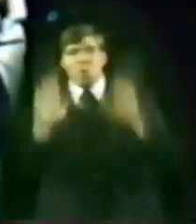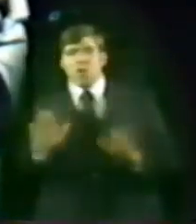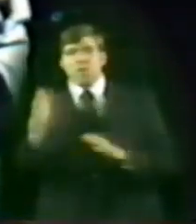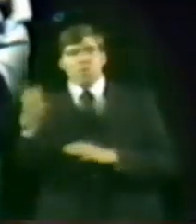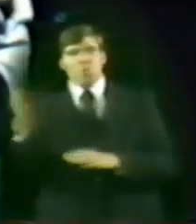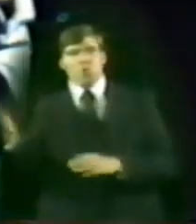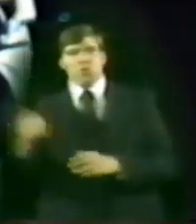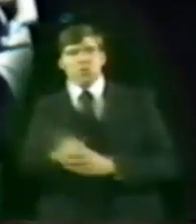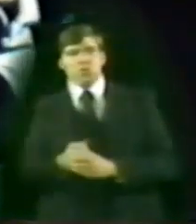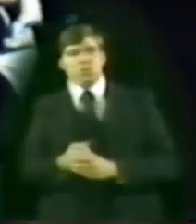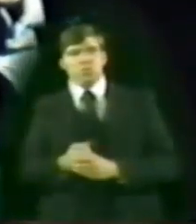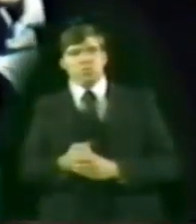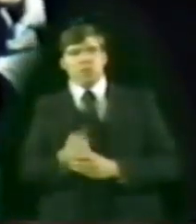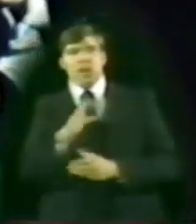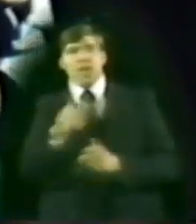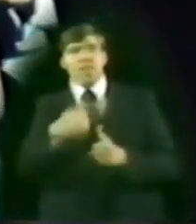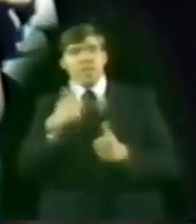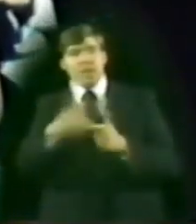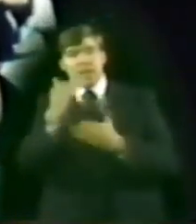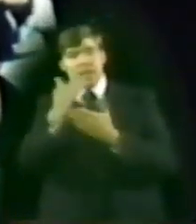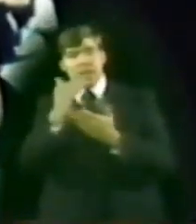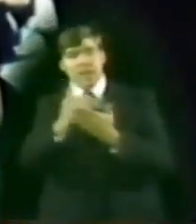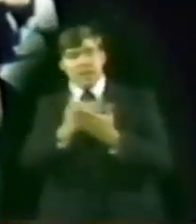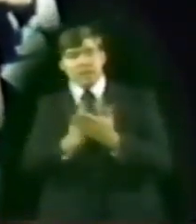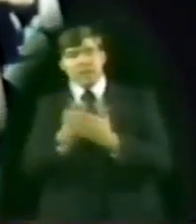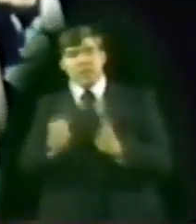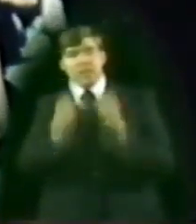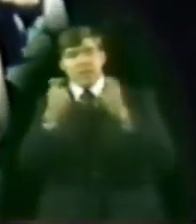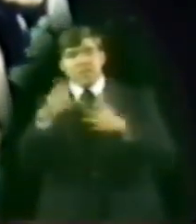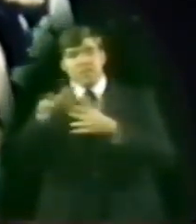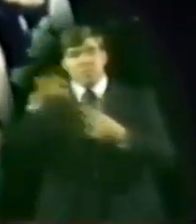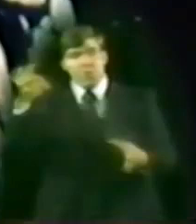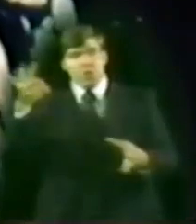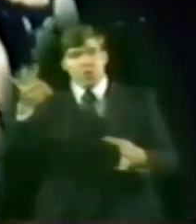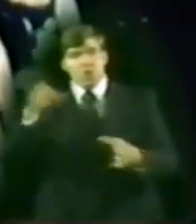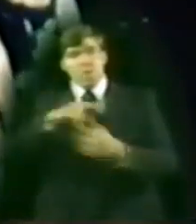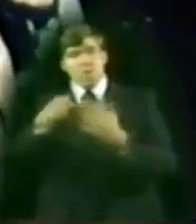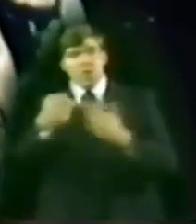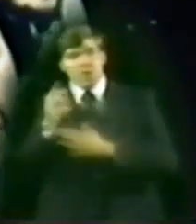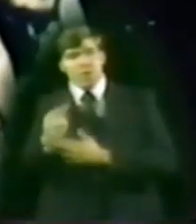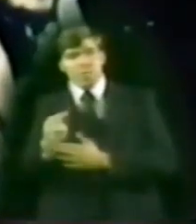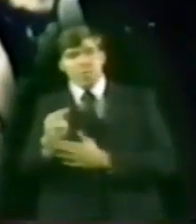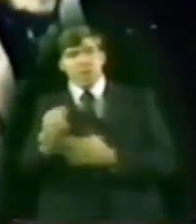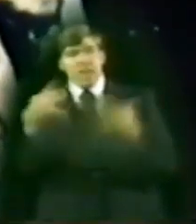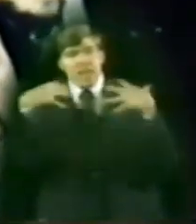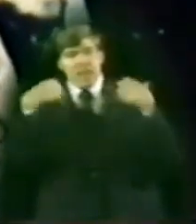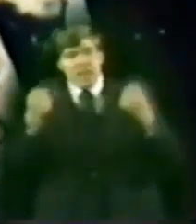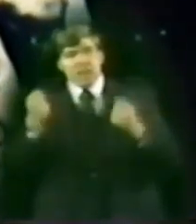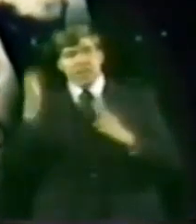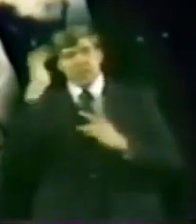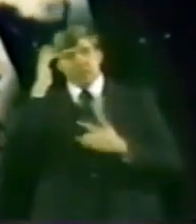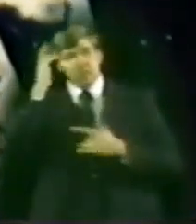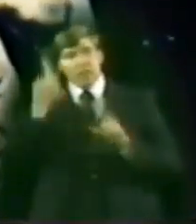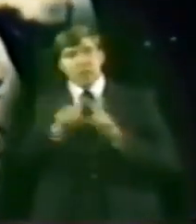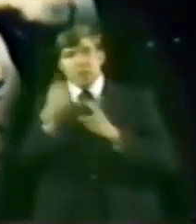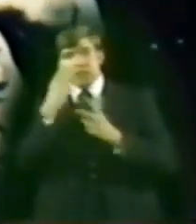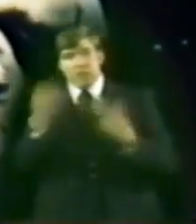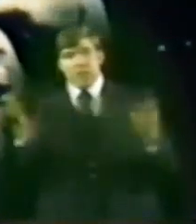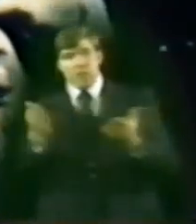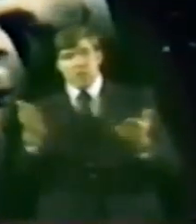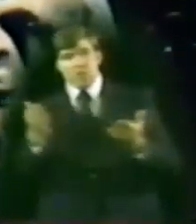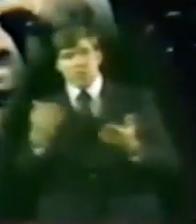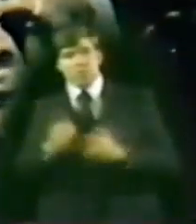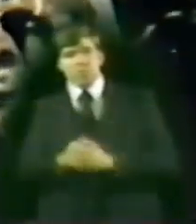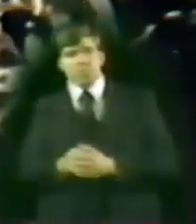works." And then he lists the gifts of the Spirit. Among them, healing of the sick, as we see here.